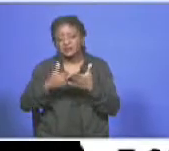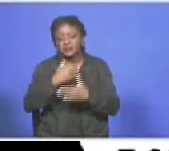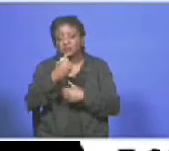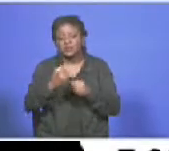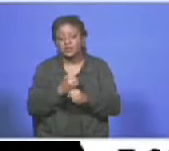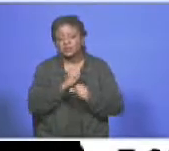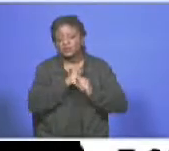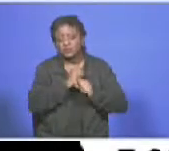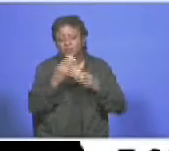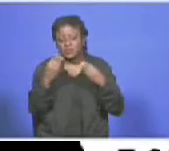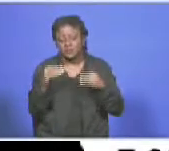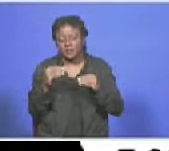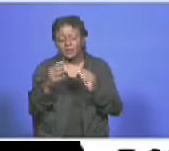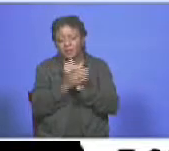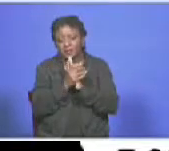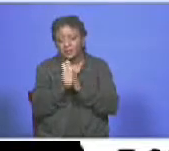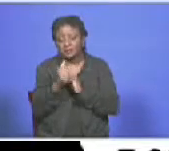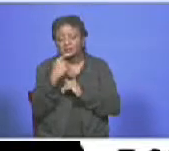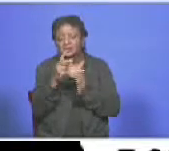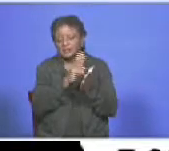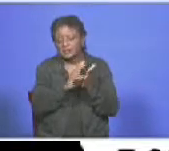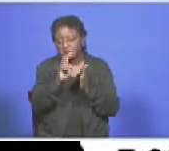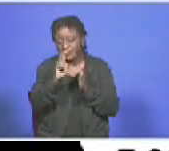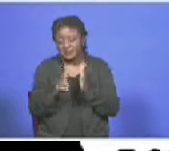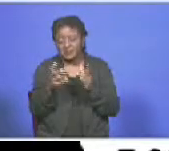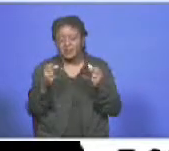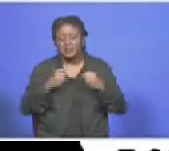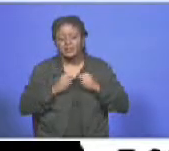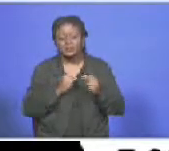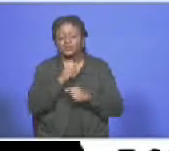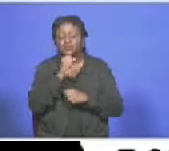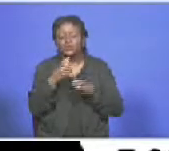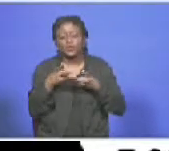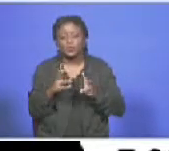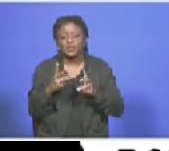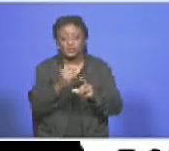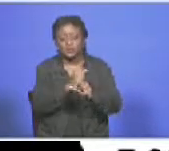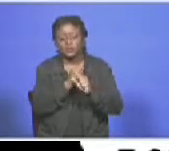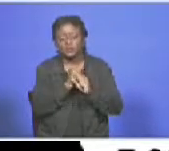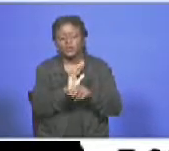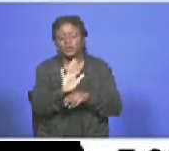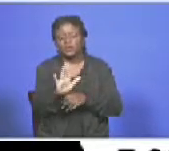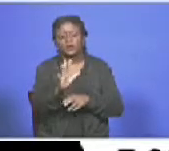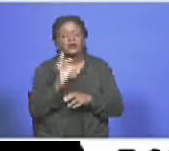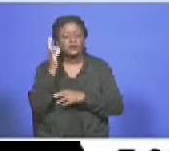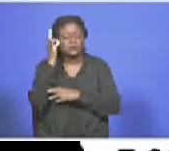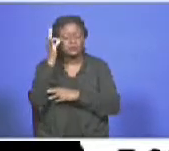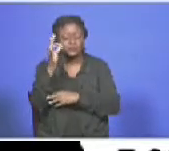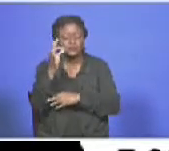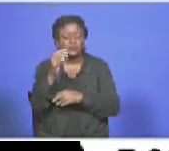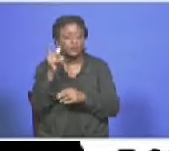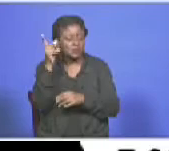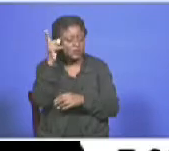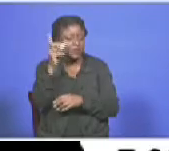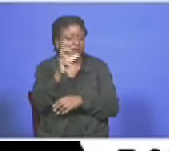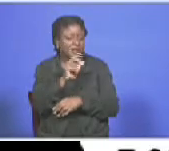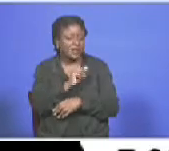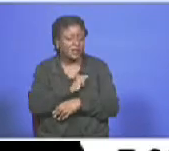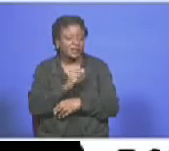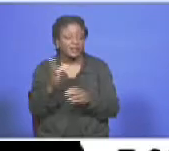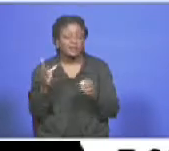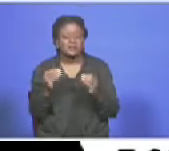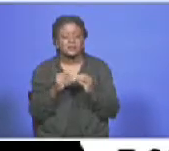market expert says investing has a sure way of securing your future. Lloyd Allen has more in this week's Market